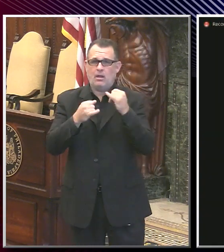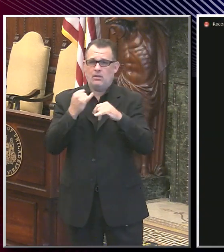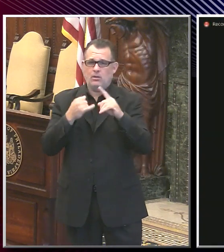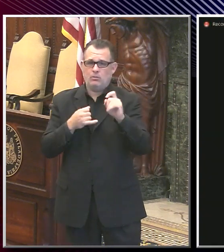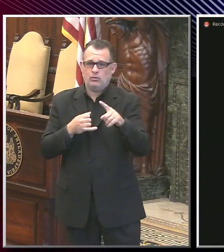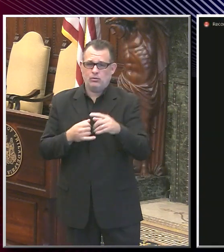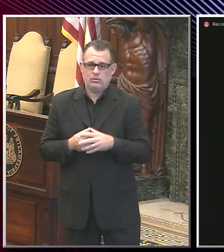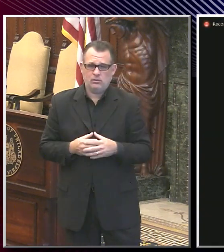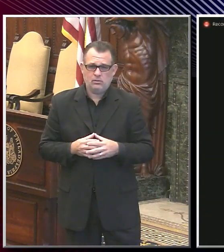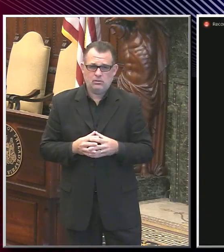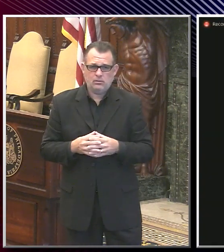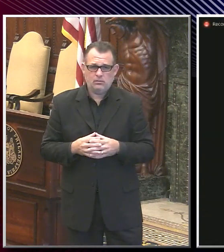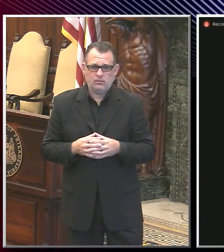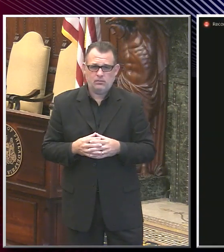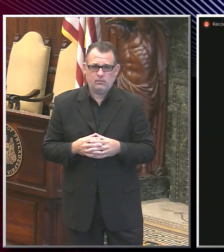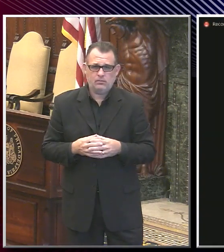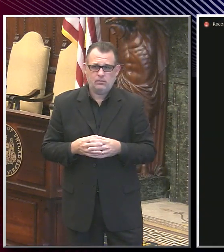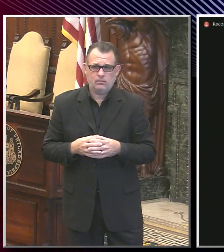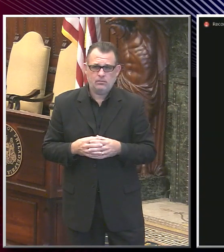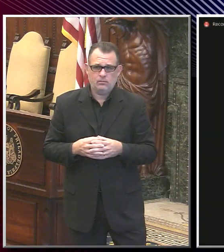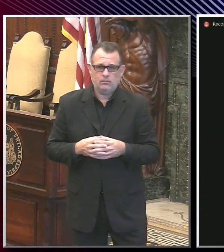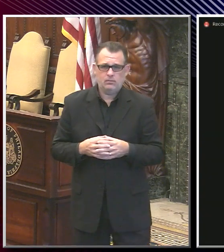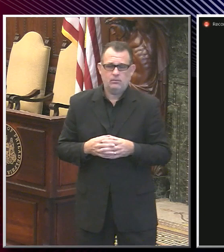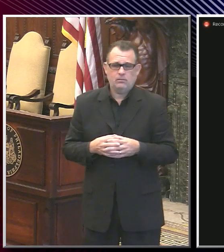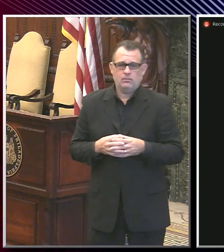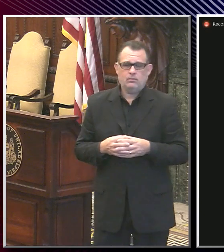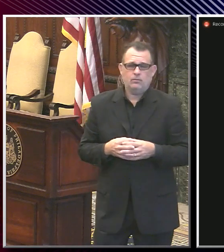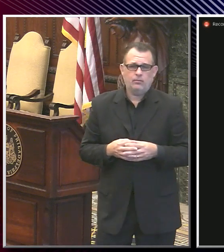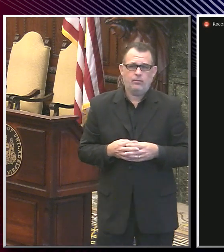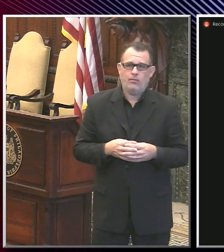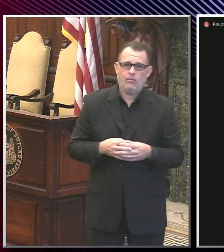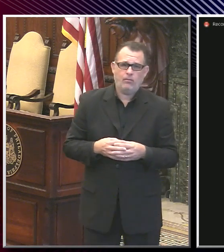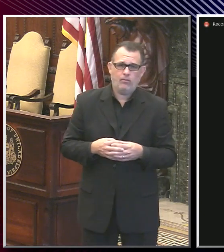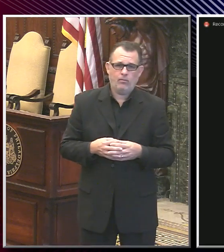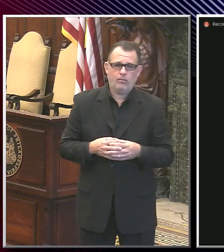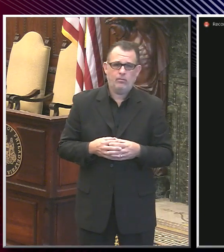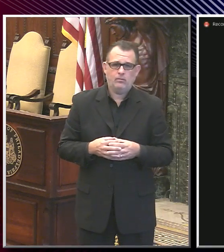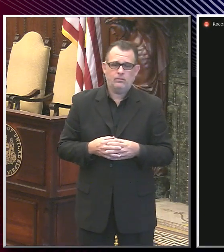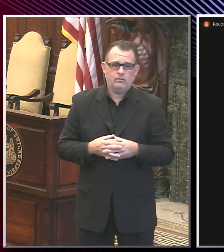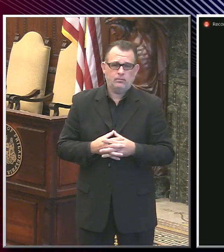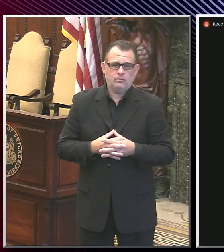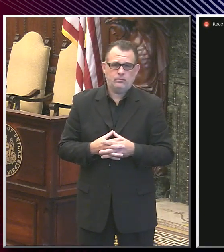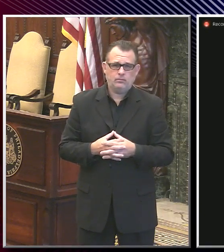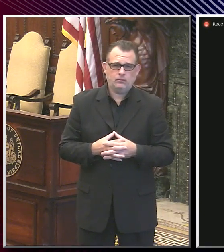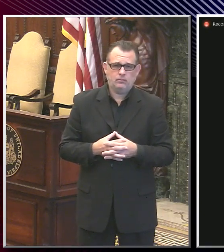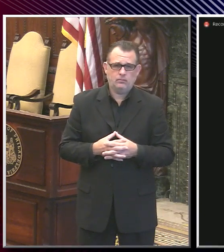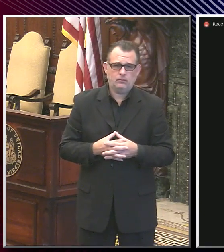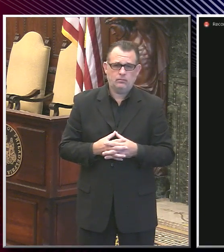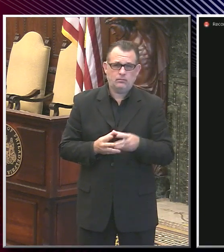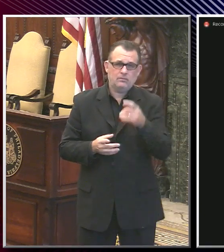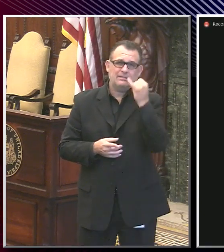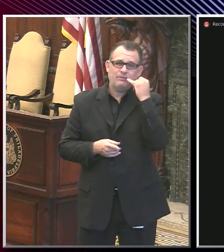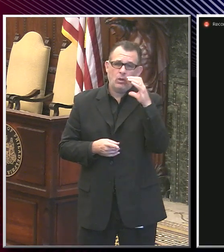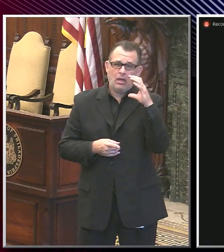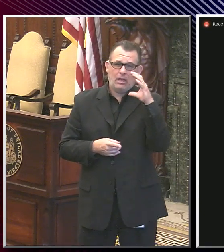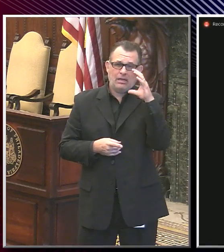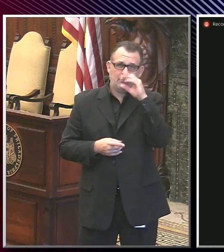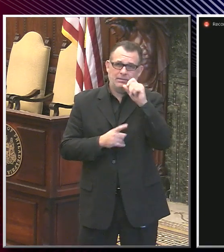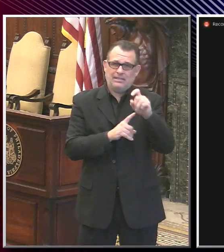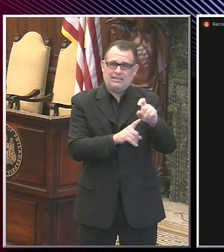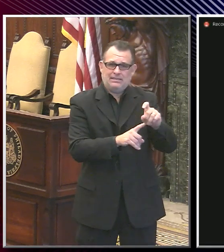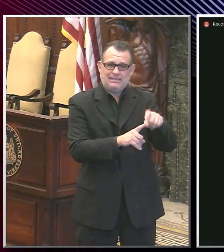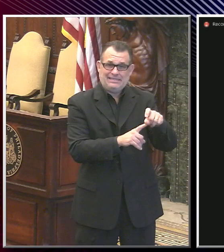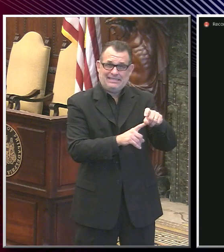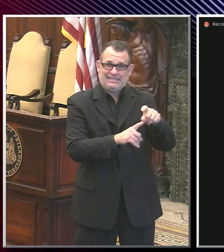was the ultimate capacity. Do you think? Yes. Have you estimated the need and what the